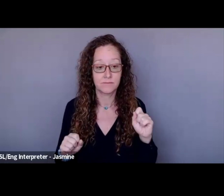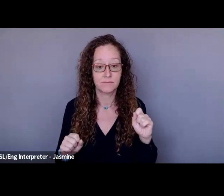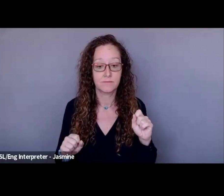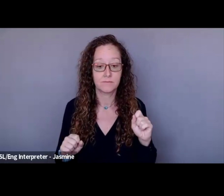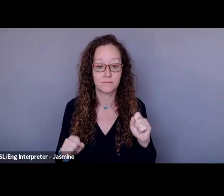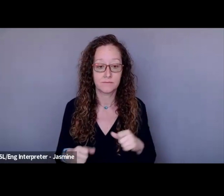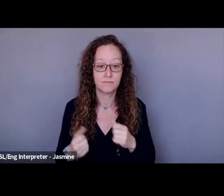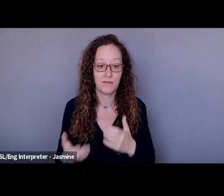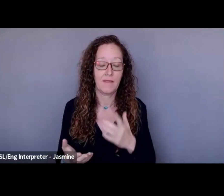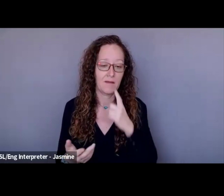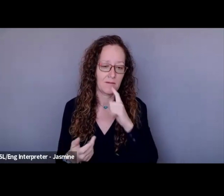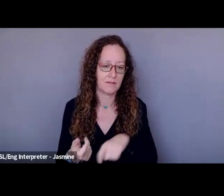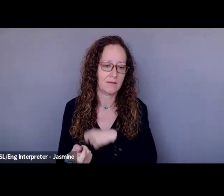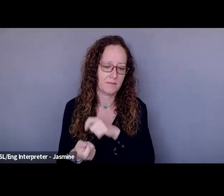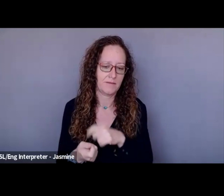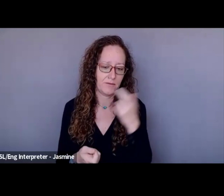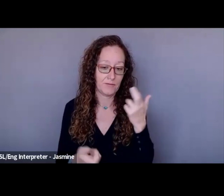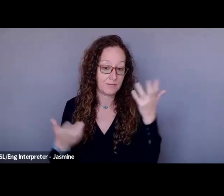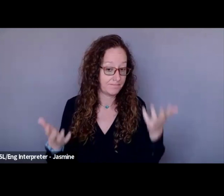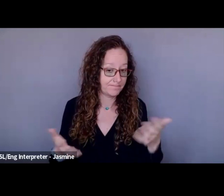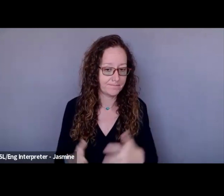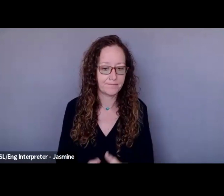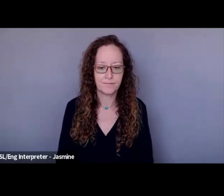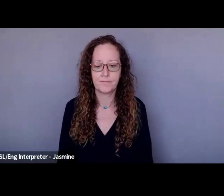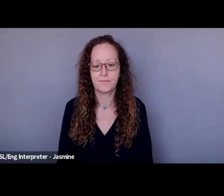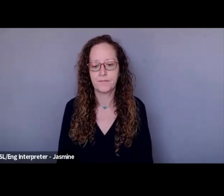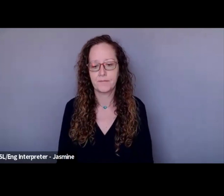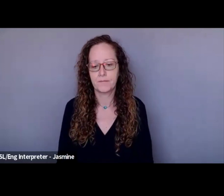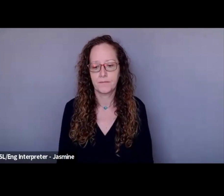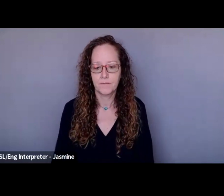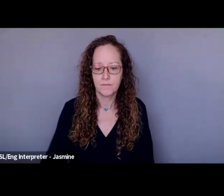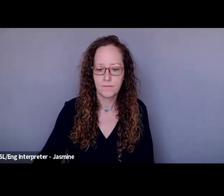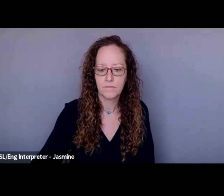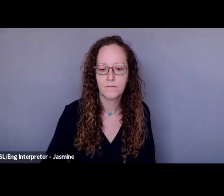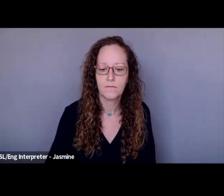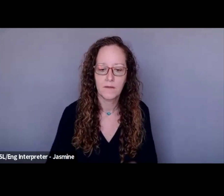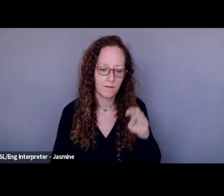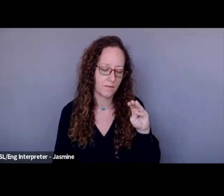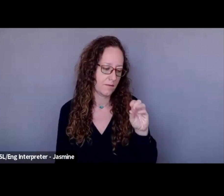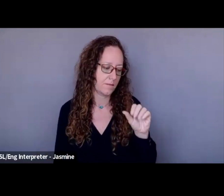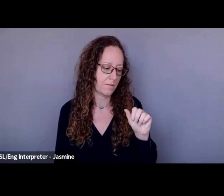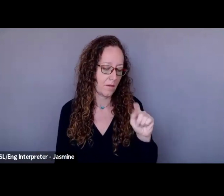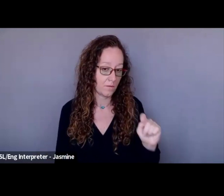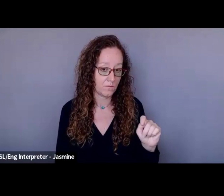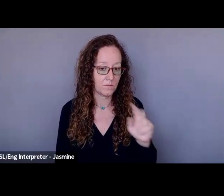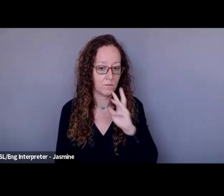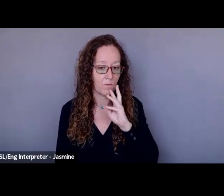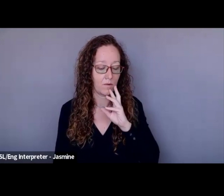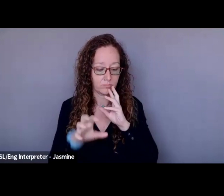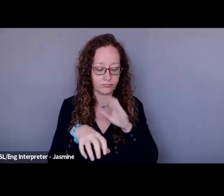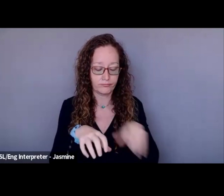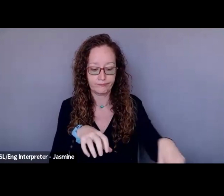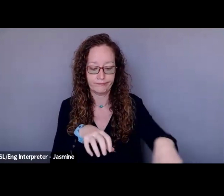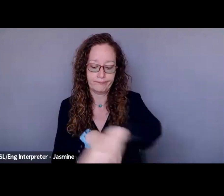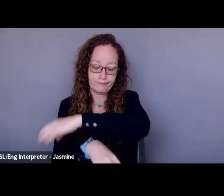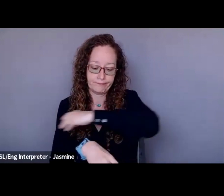a specific reason. So the moat makes me think it's the future when people